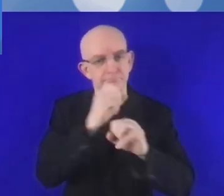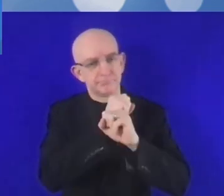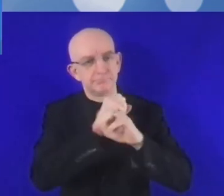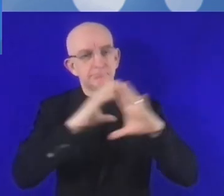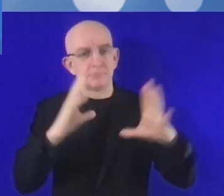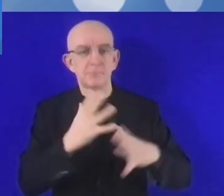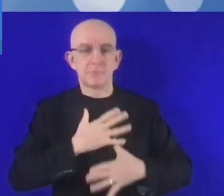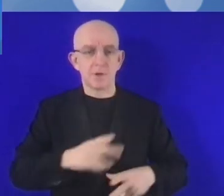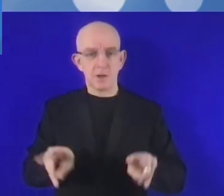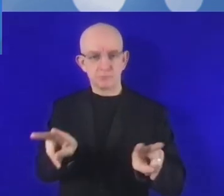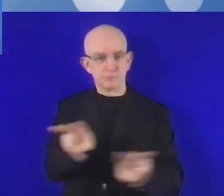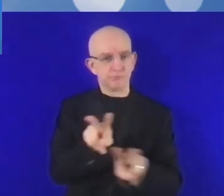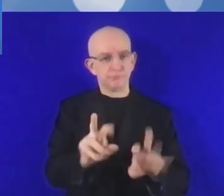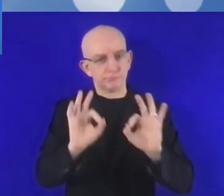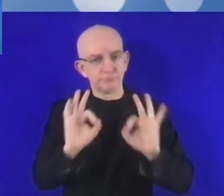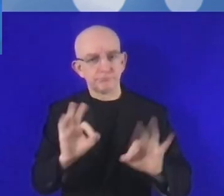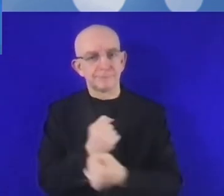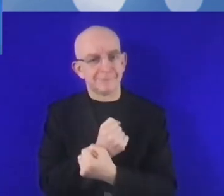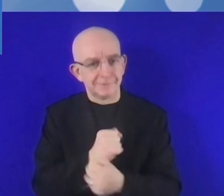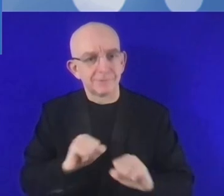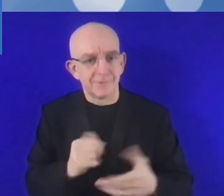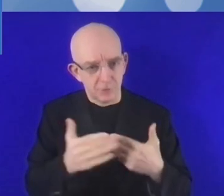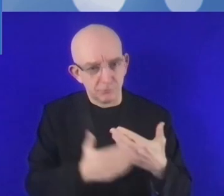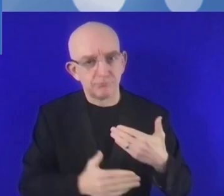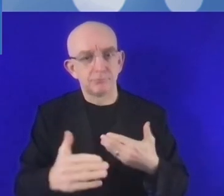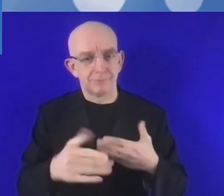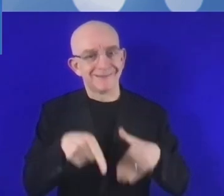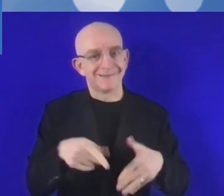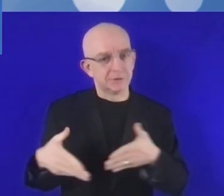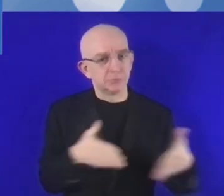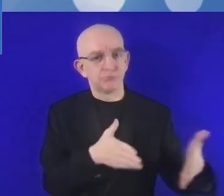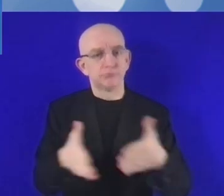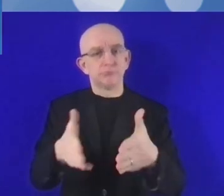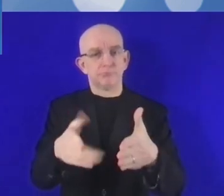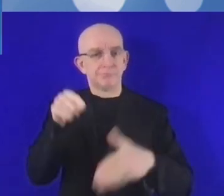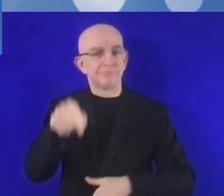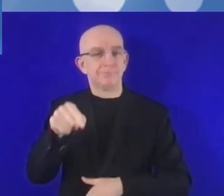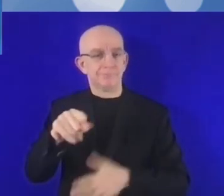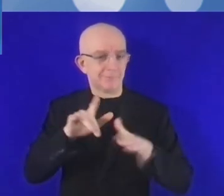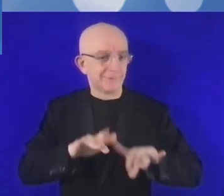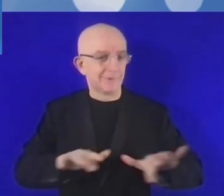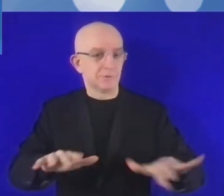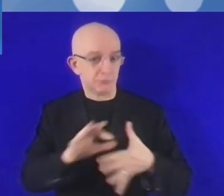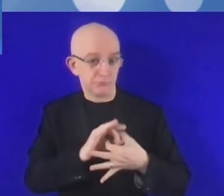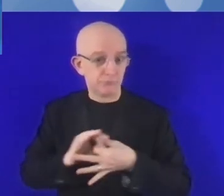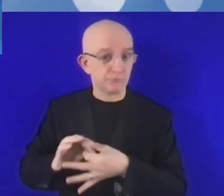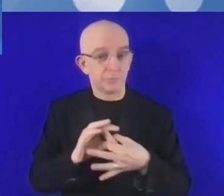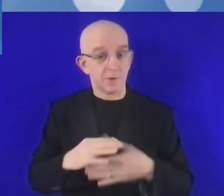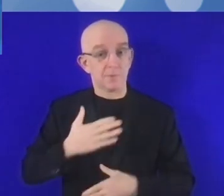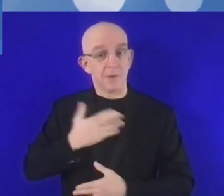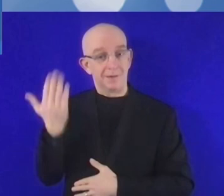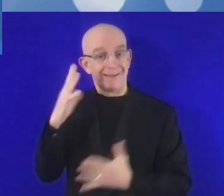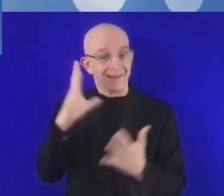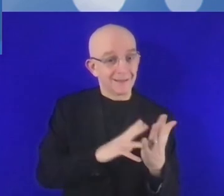agenda proposes a global digital compact aimed at bringing governments, the private sector, and civil society together